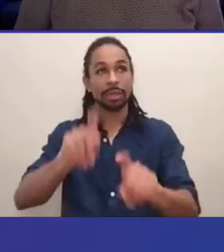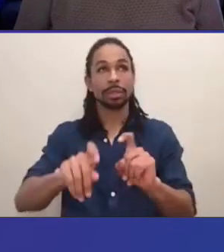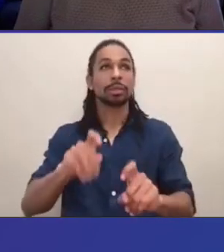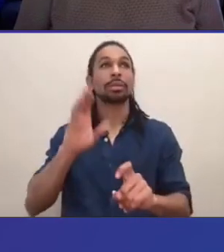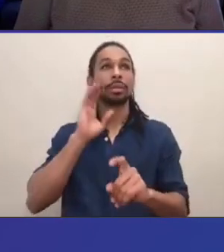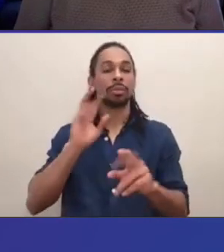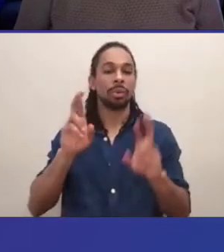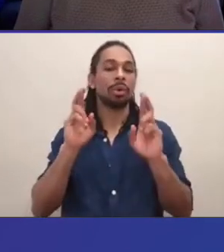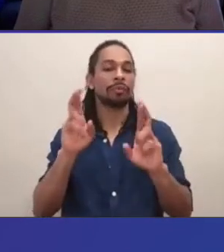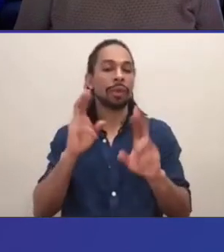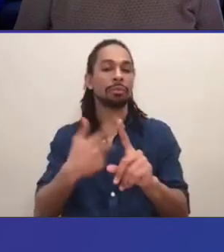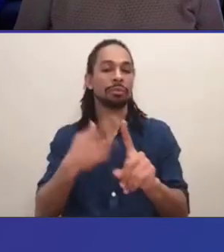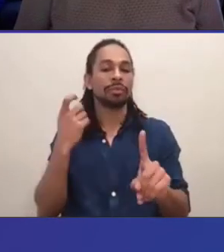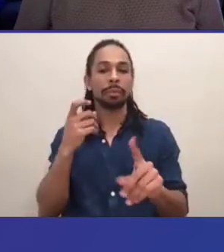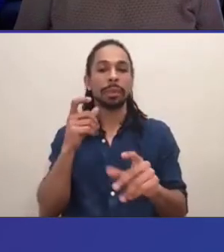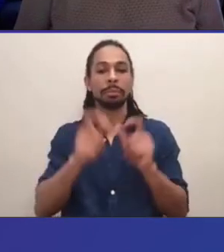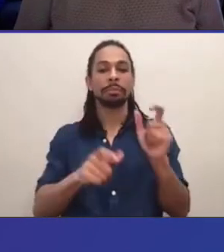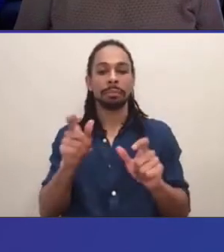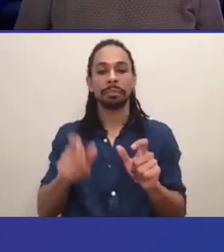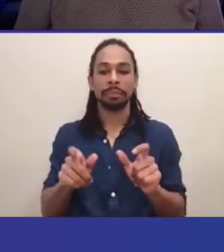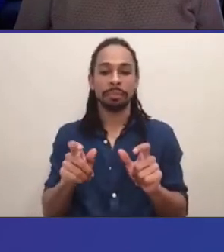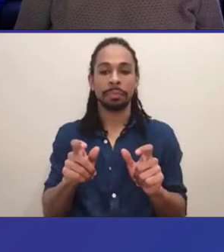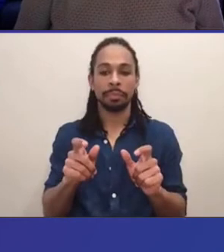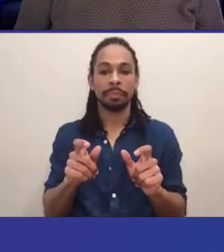coming from people that are watching on